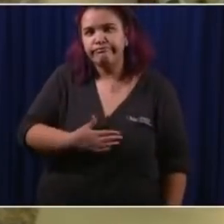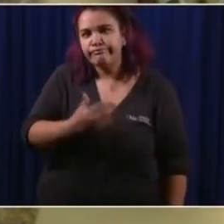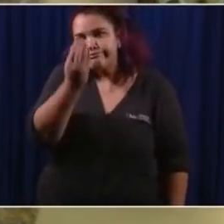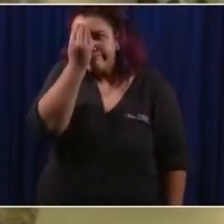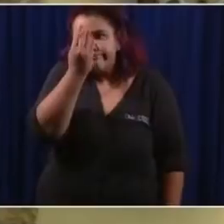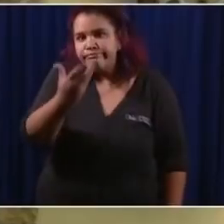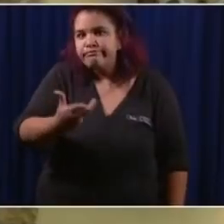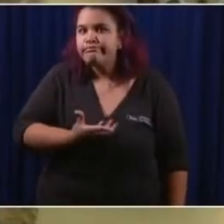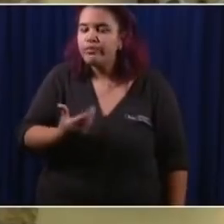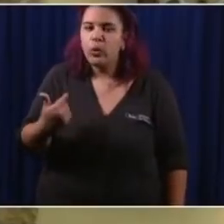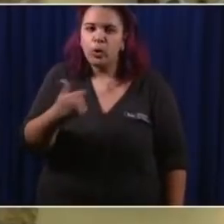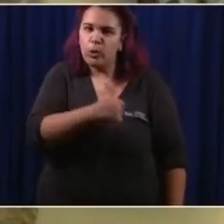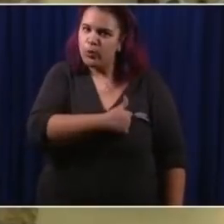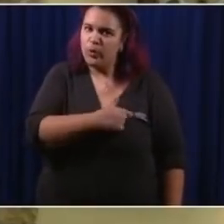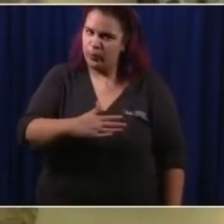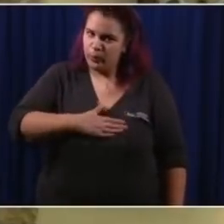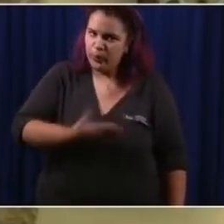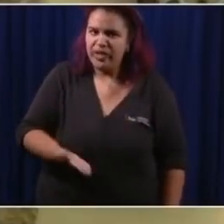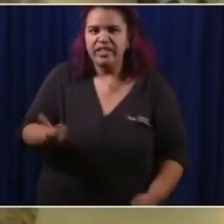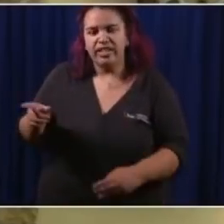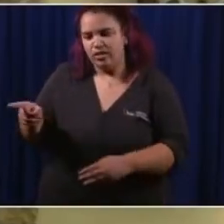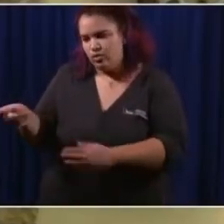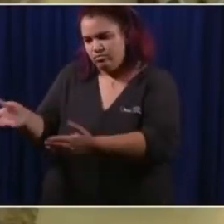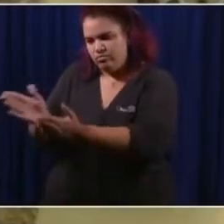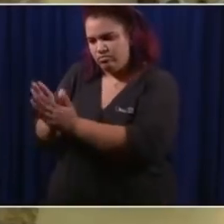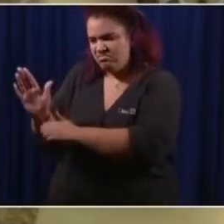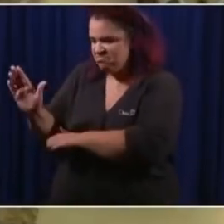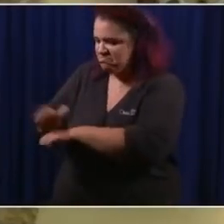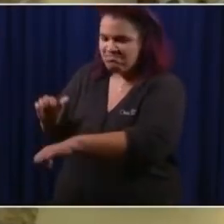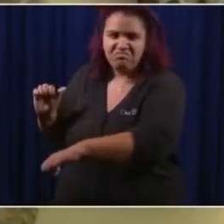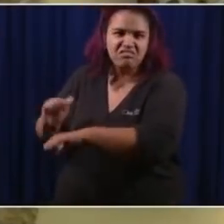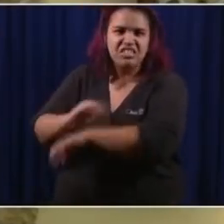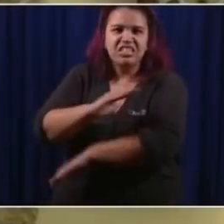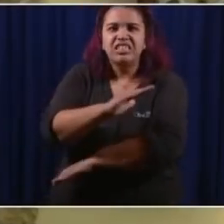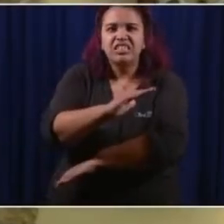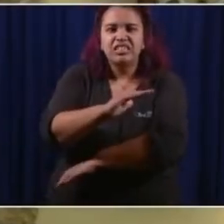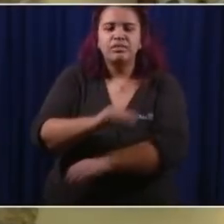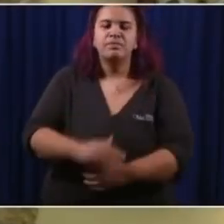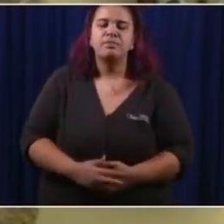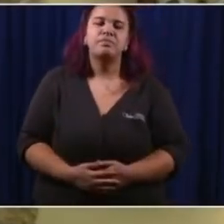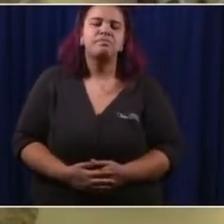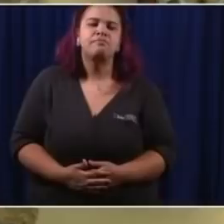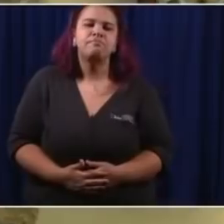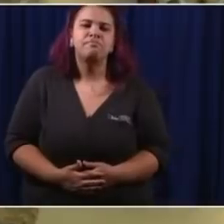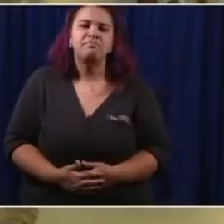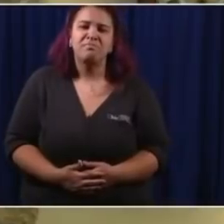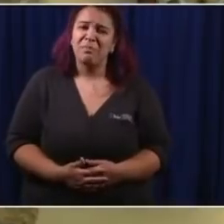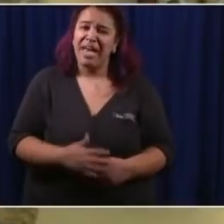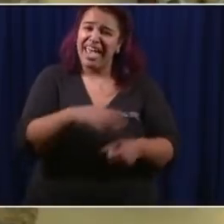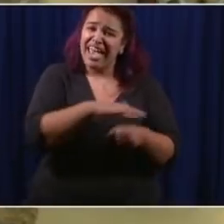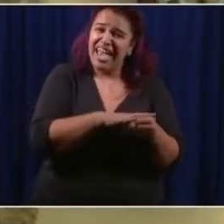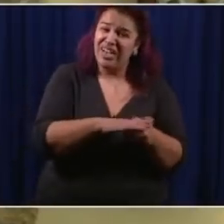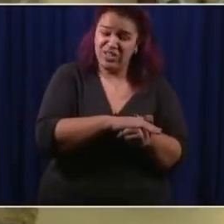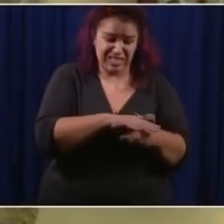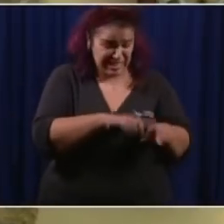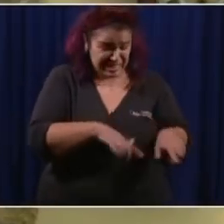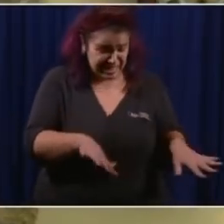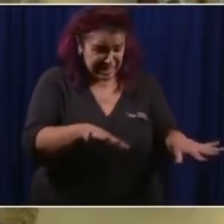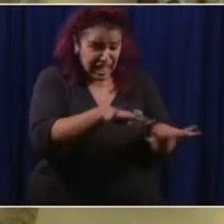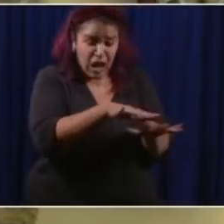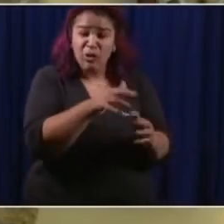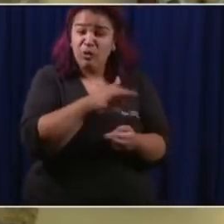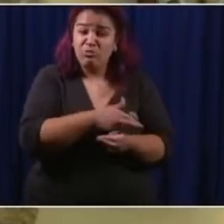willing to do that. And so again, trying to get underserved areas in regard to